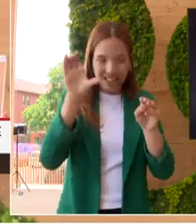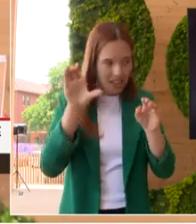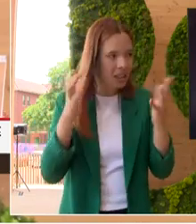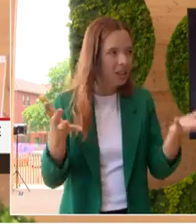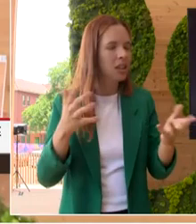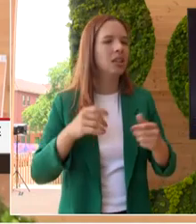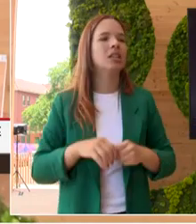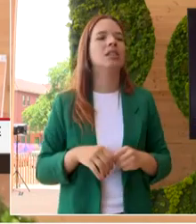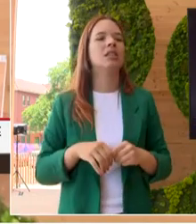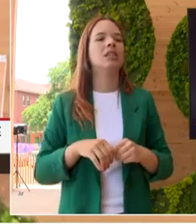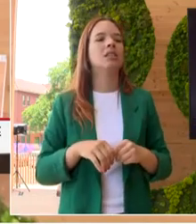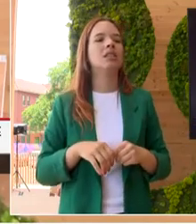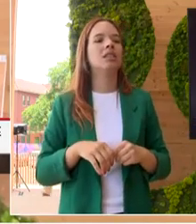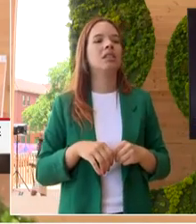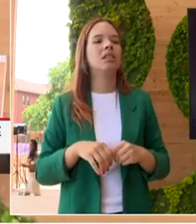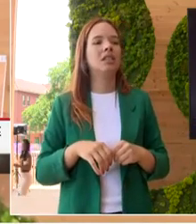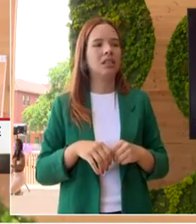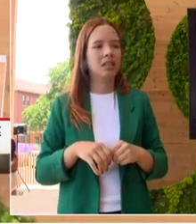Dion's,